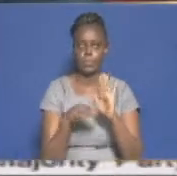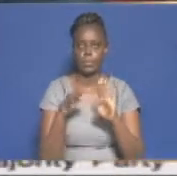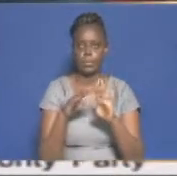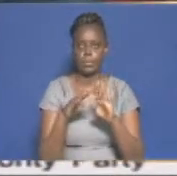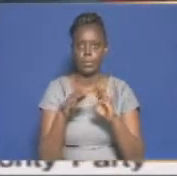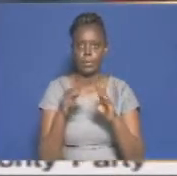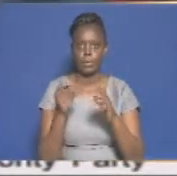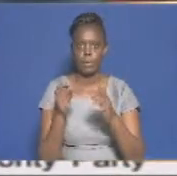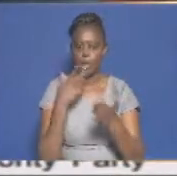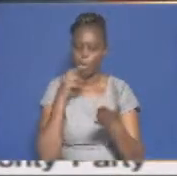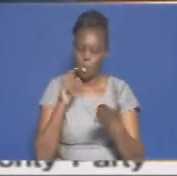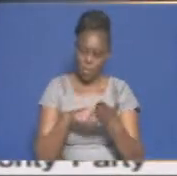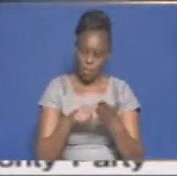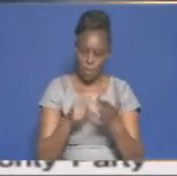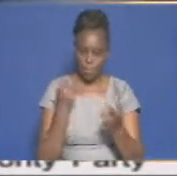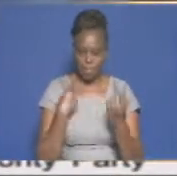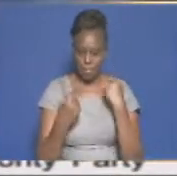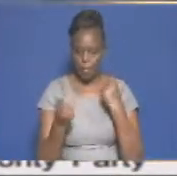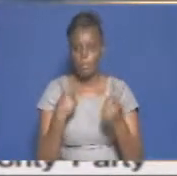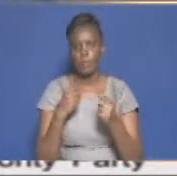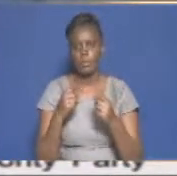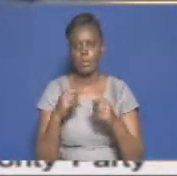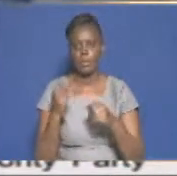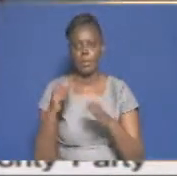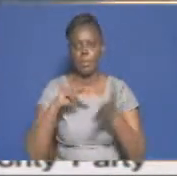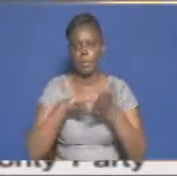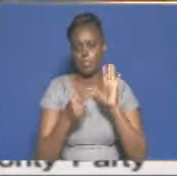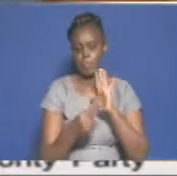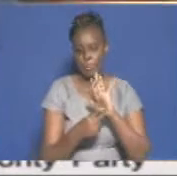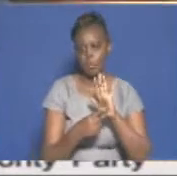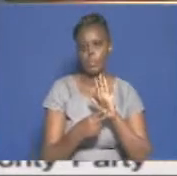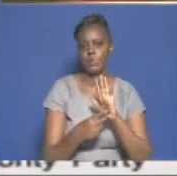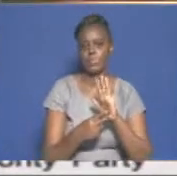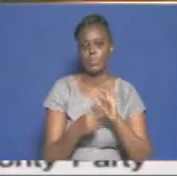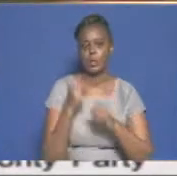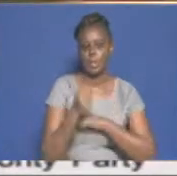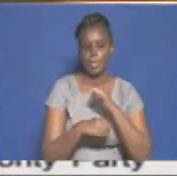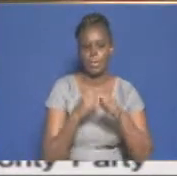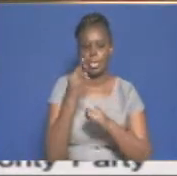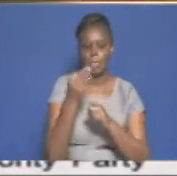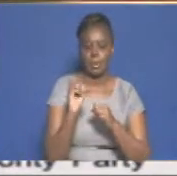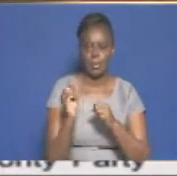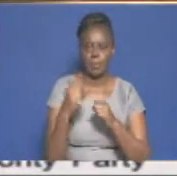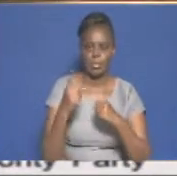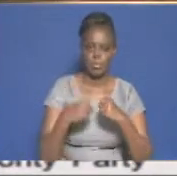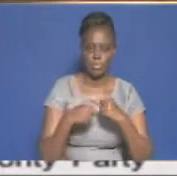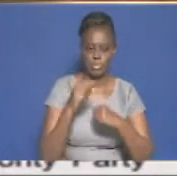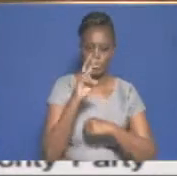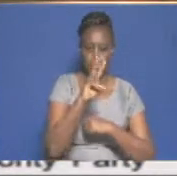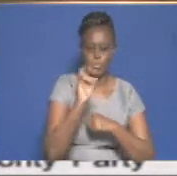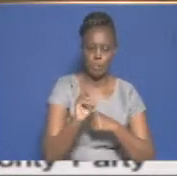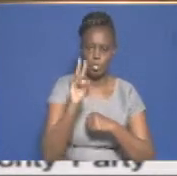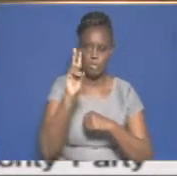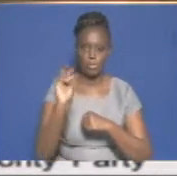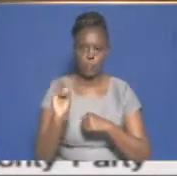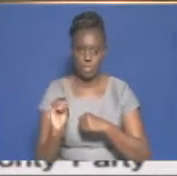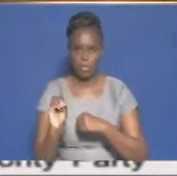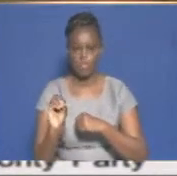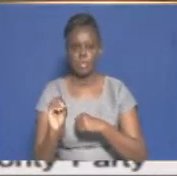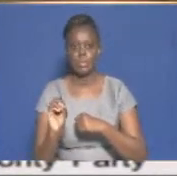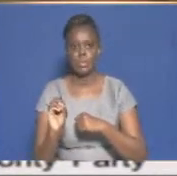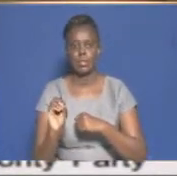Mwea Irrigation Development Project for the year ended 30th of June 2020 and the certificate